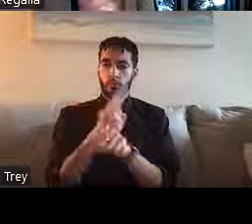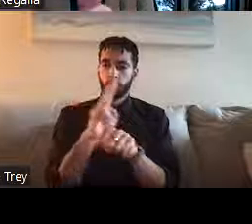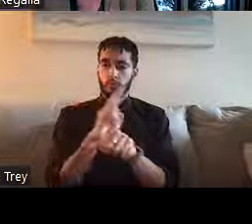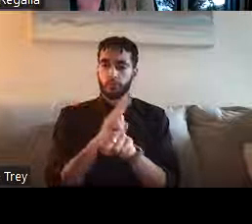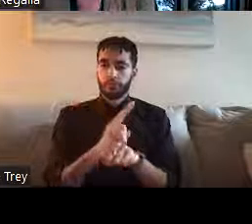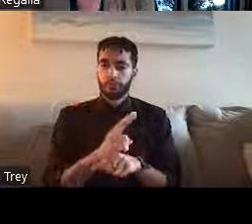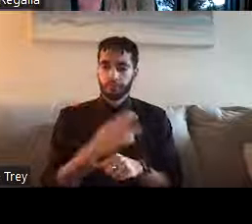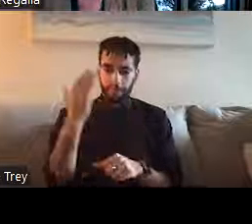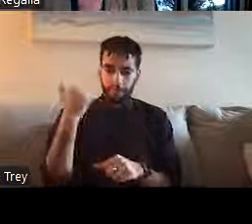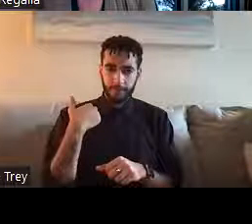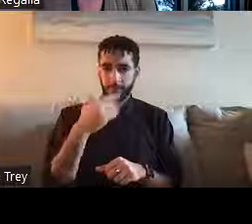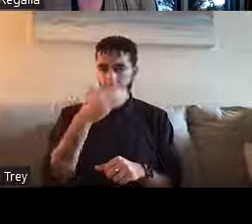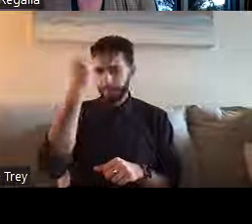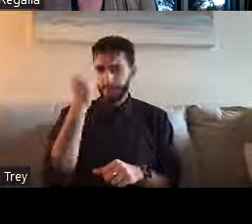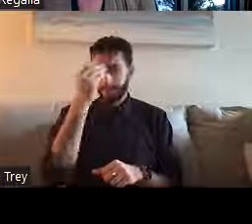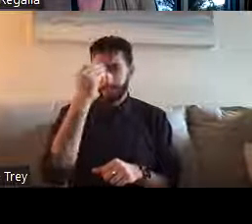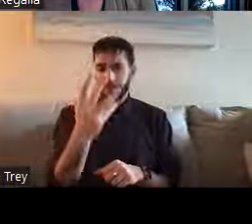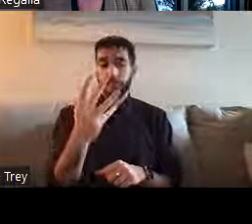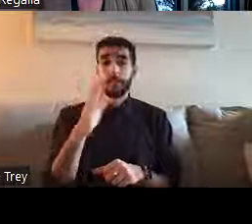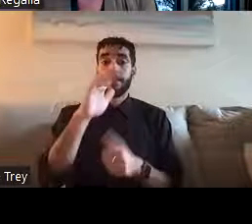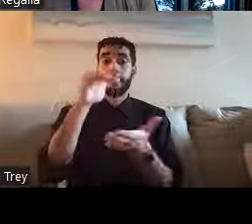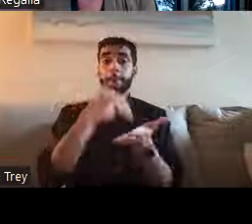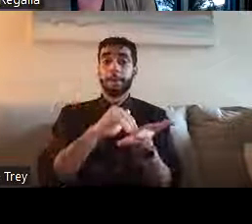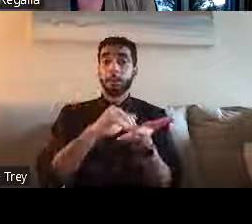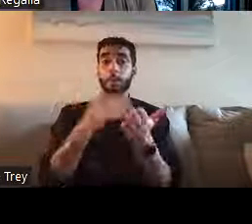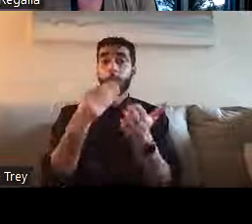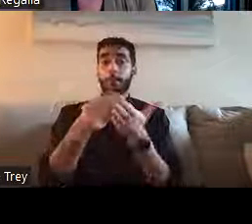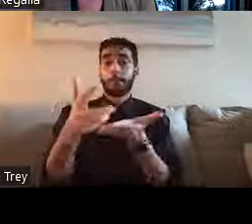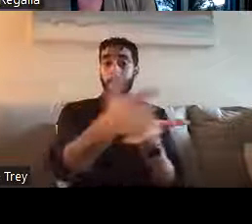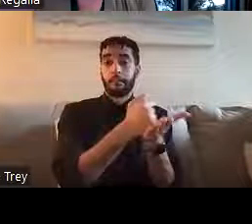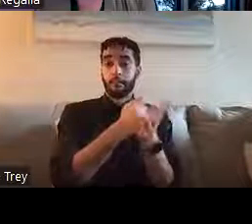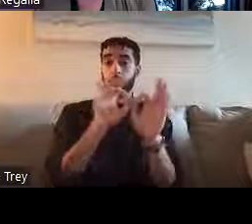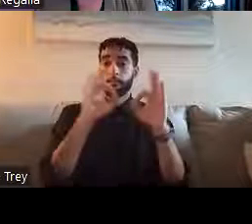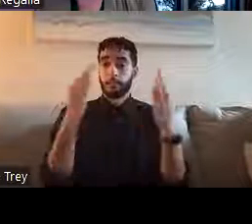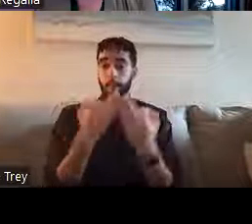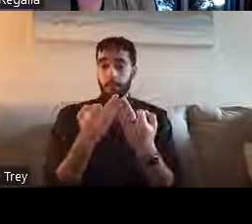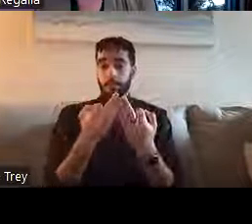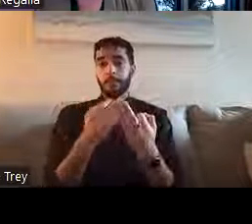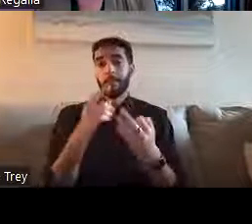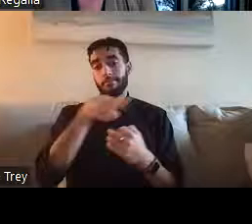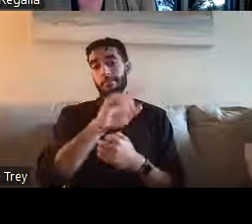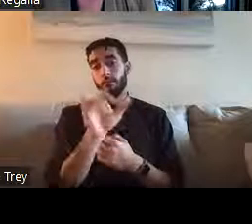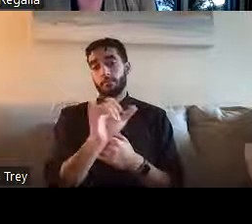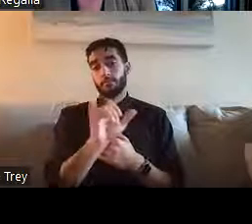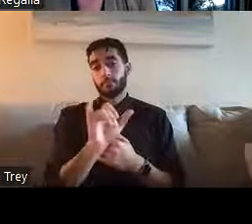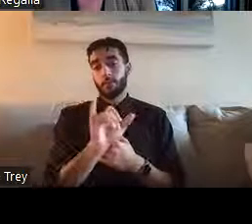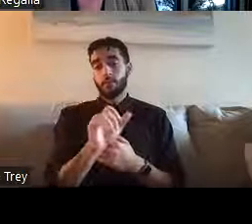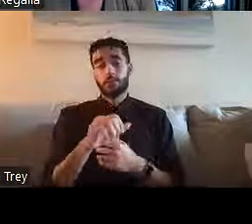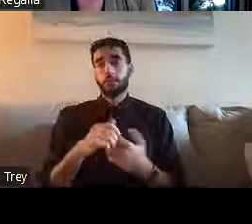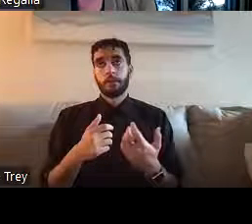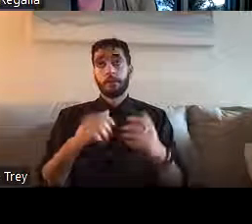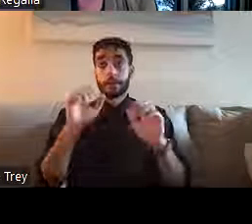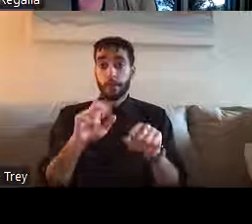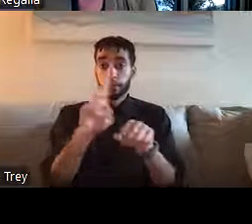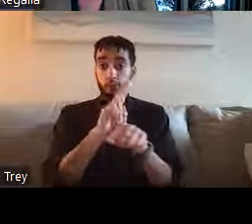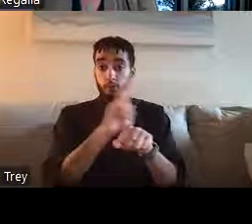meant to mention it, but the middle income families are really the ones that also bear the brunt. They don't qualify for some of